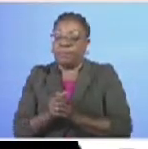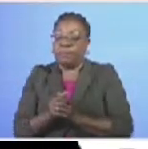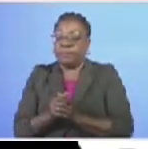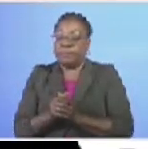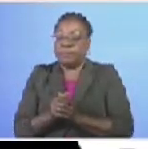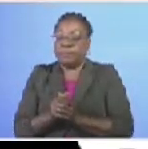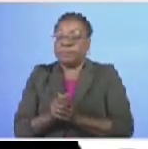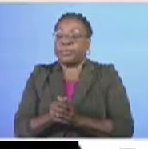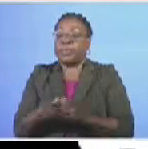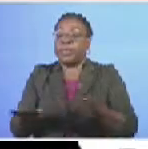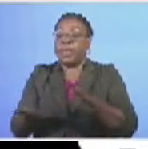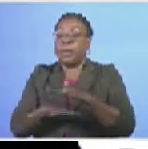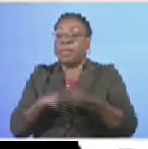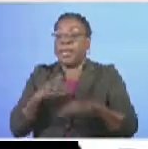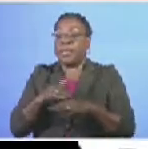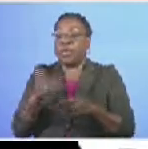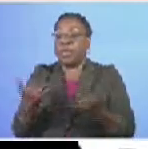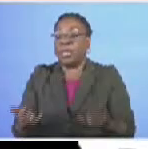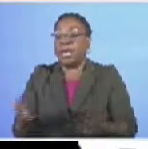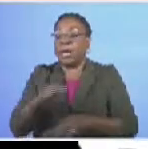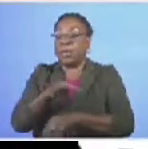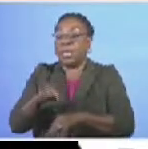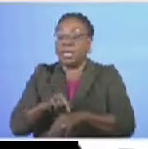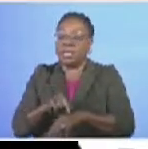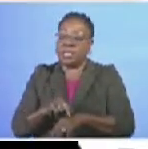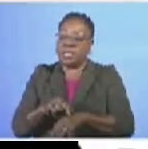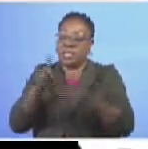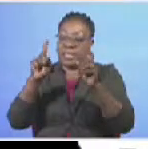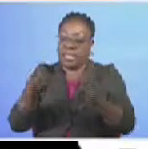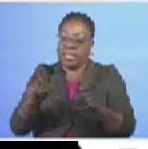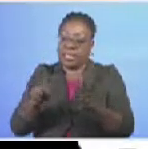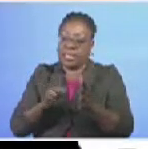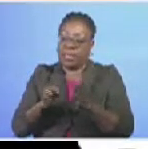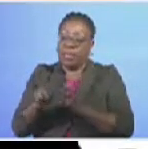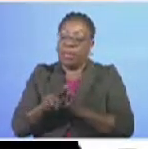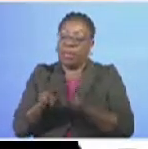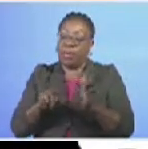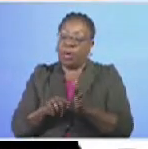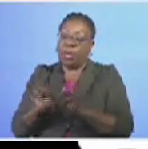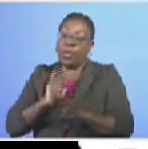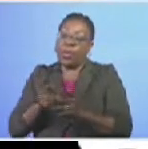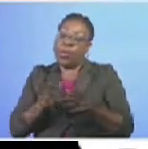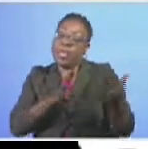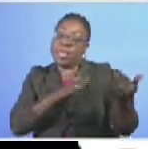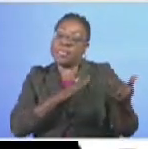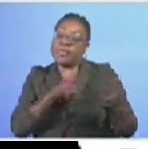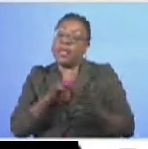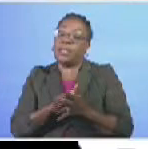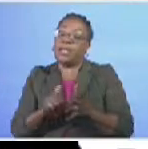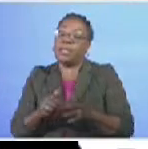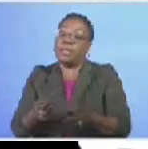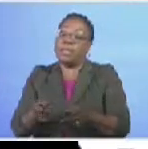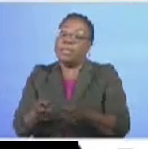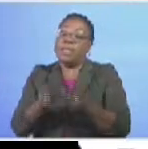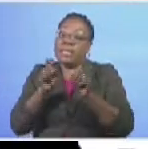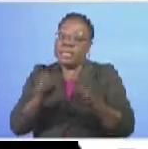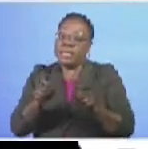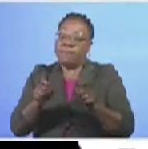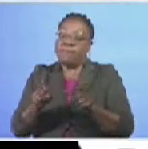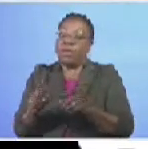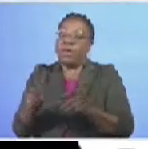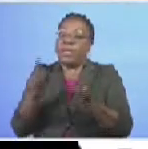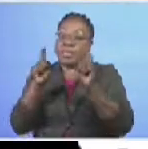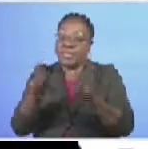symptomatic. Based on the current national testing protocol, we expect that the demand for testing would also